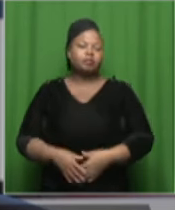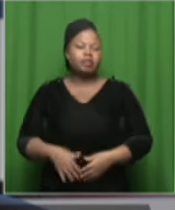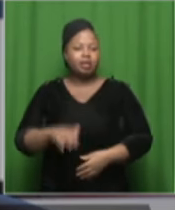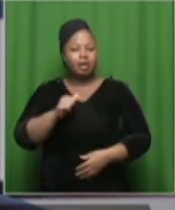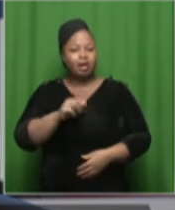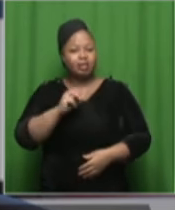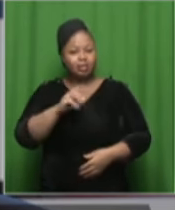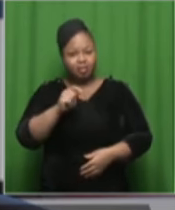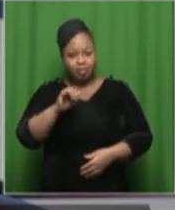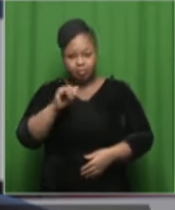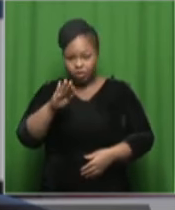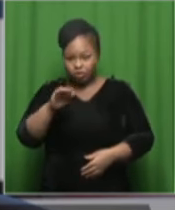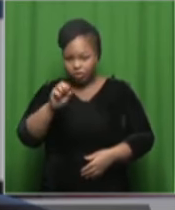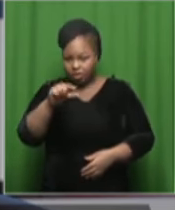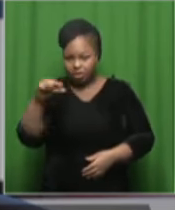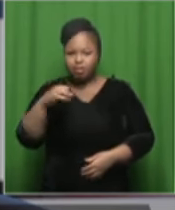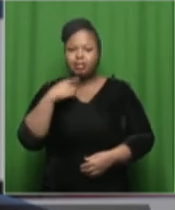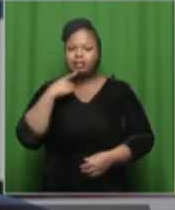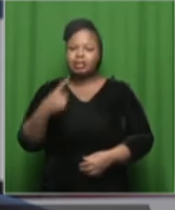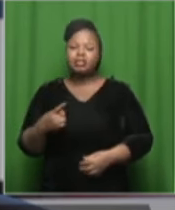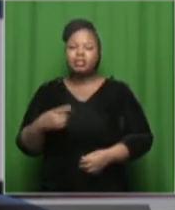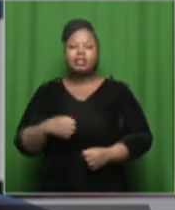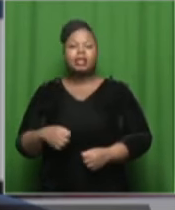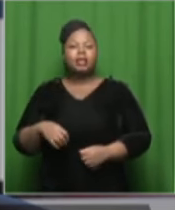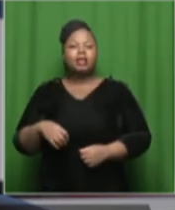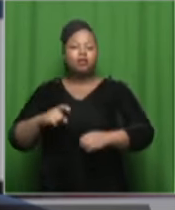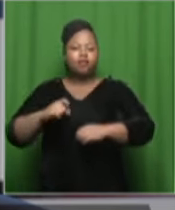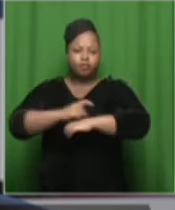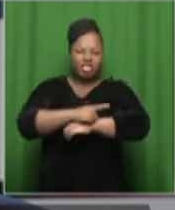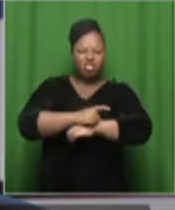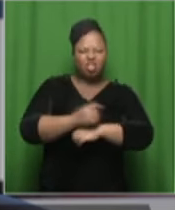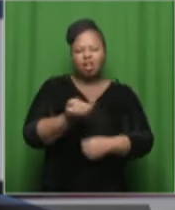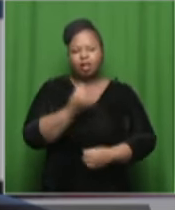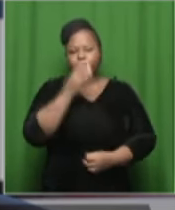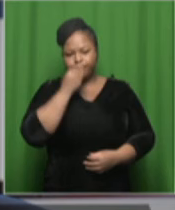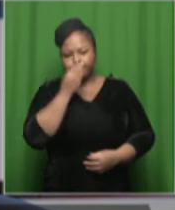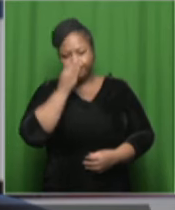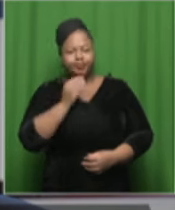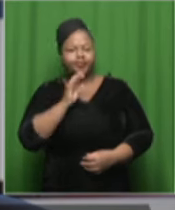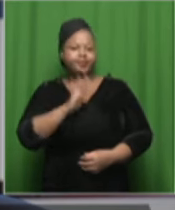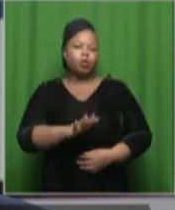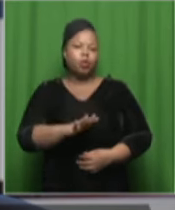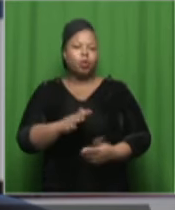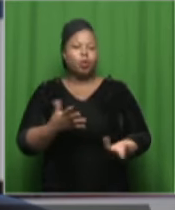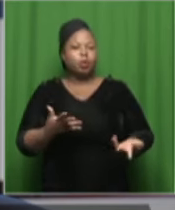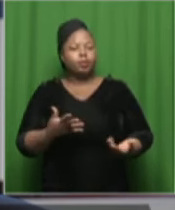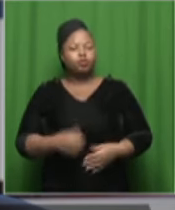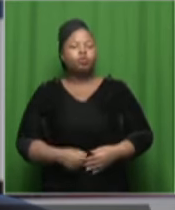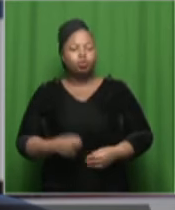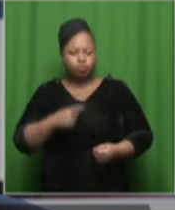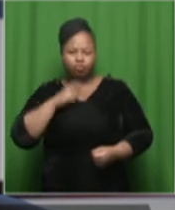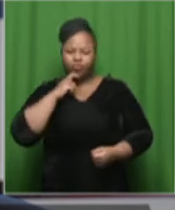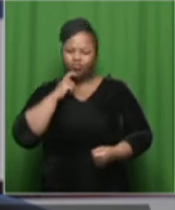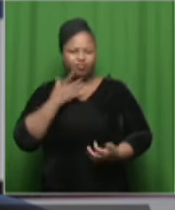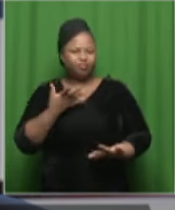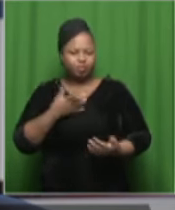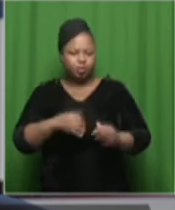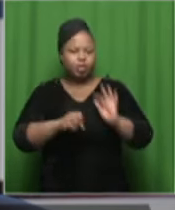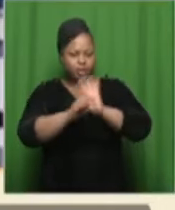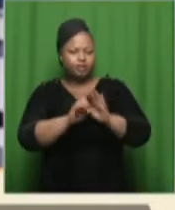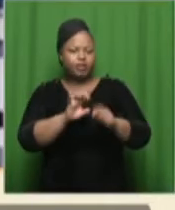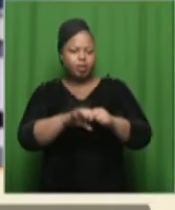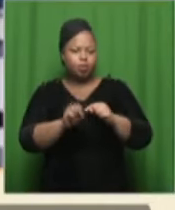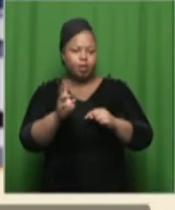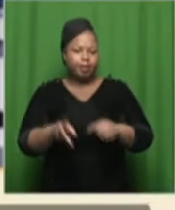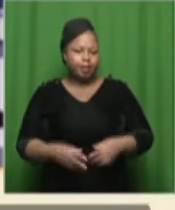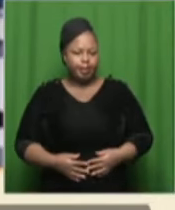antibiotics when the doctor suspects a bacterial infection, but for influenza, the antibiotics wouldn't be indicated.